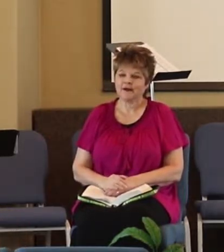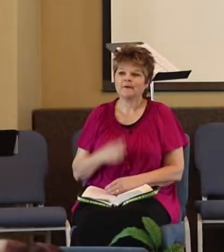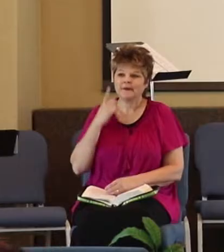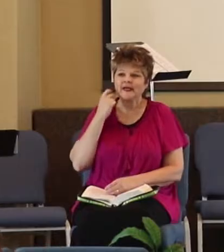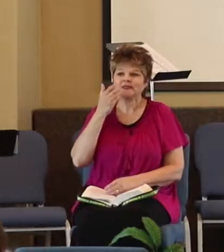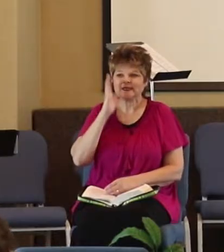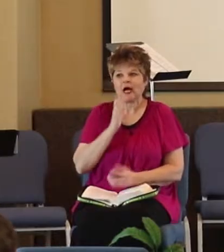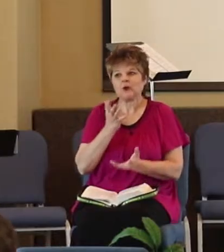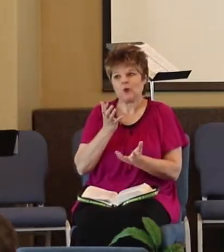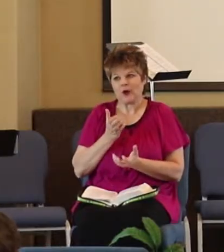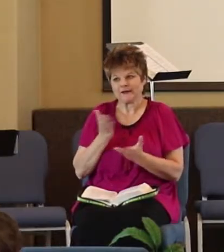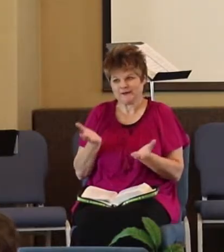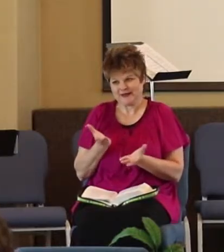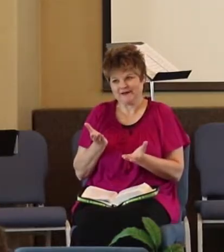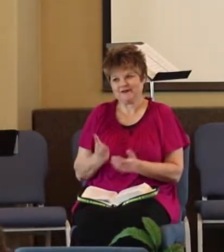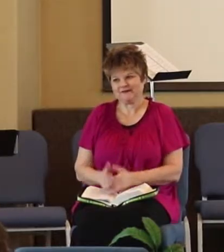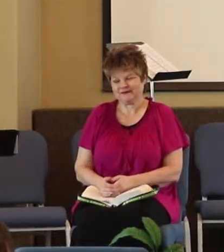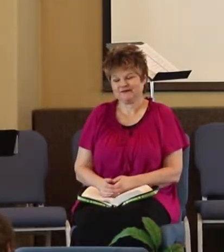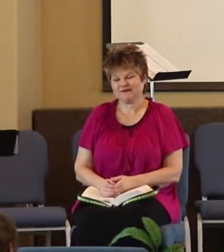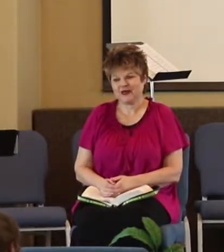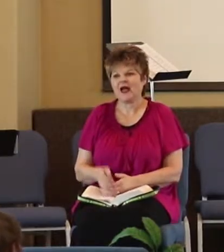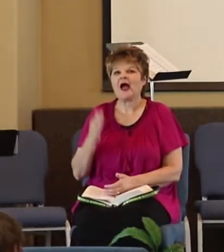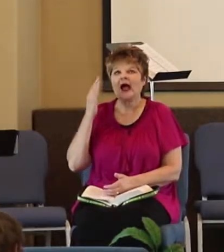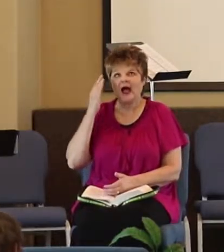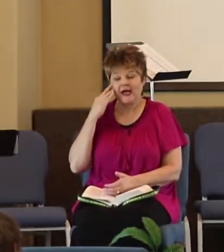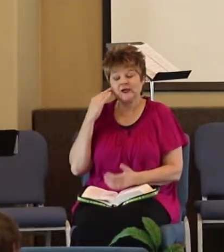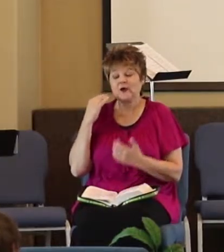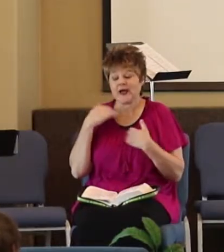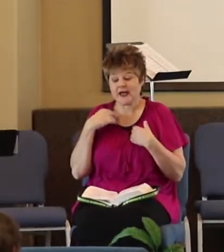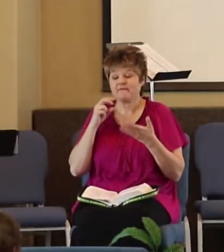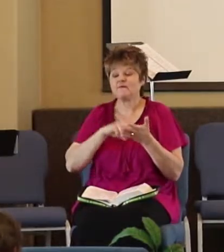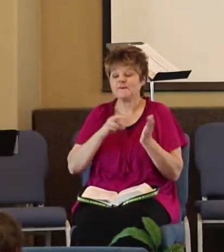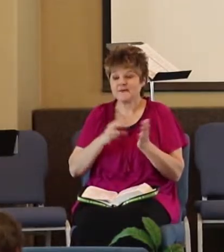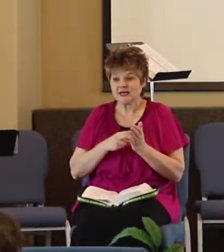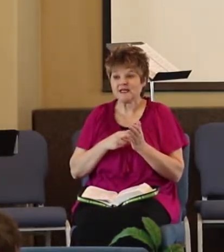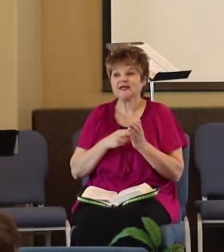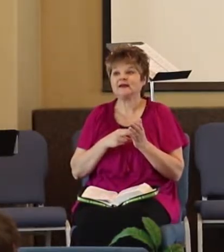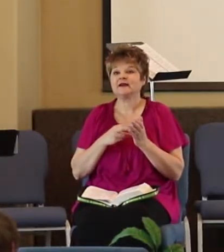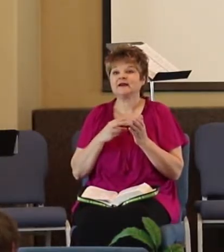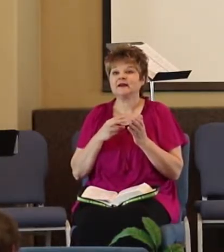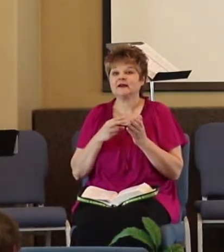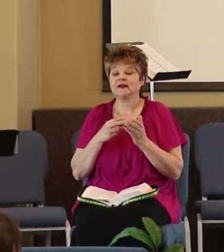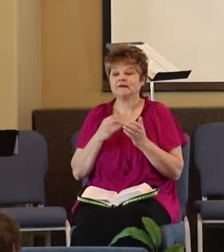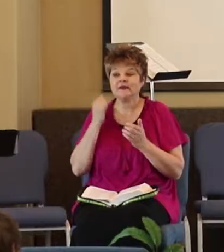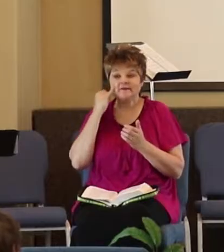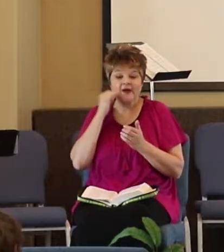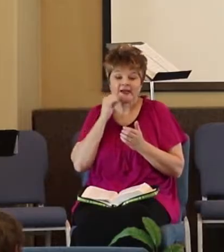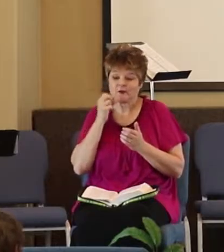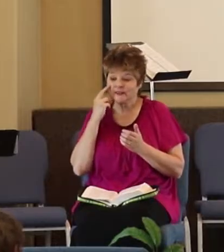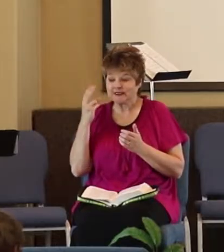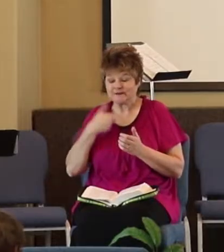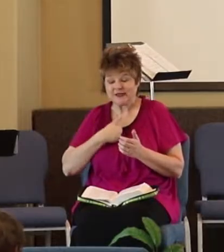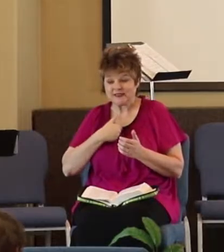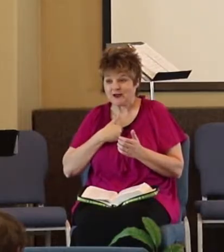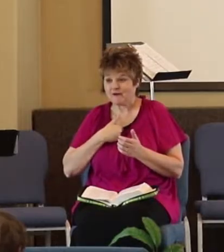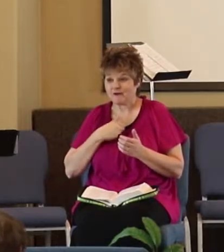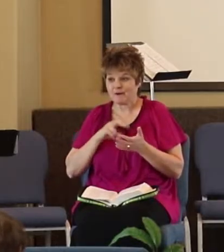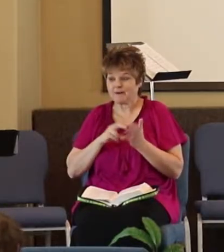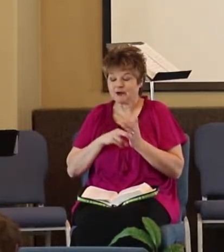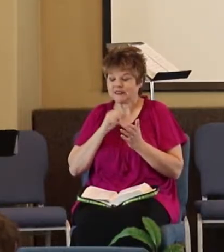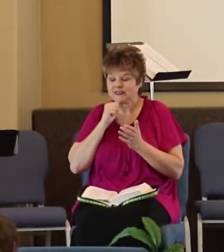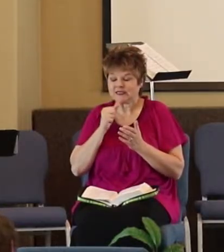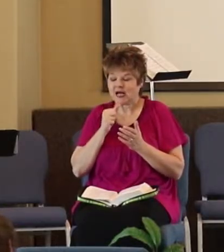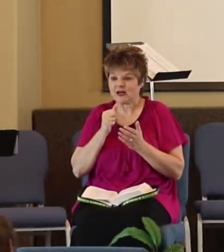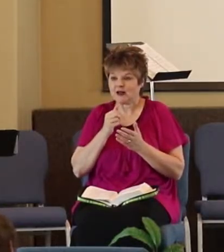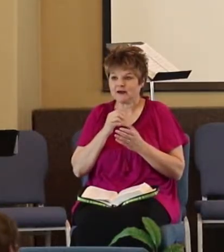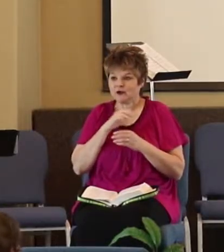Because God wants me here. I know I have meaning. I know I have purpose. Even if I don't see it, because my purpose is not even in my